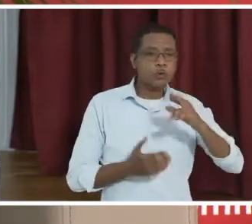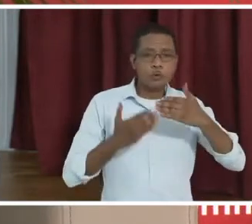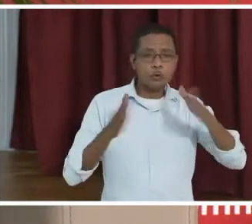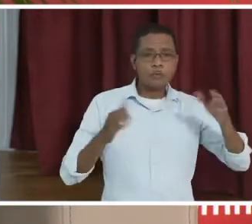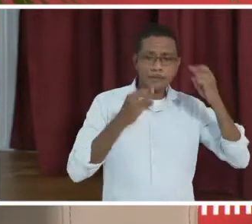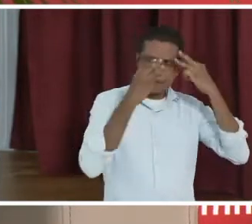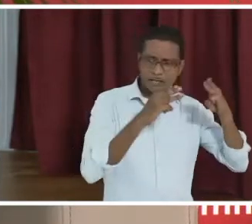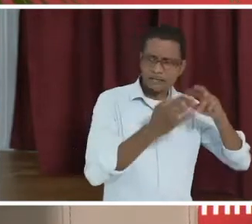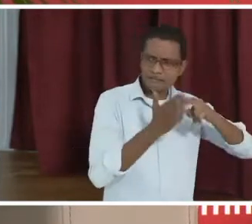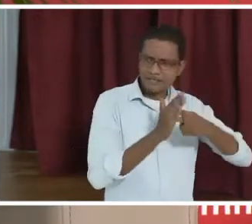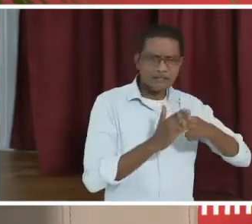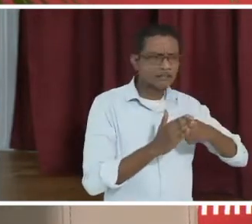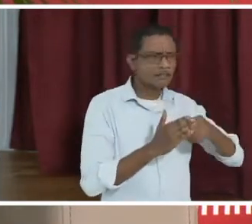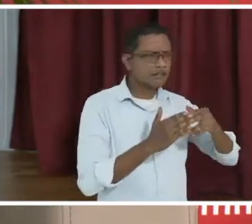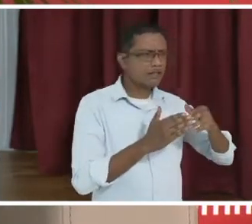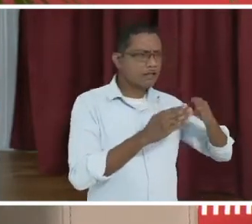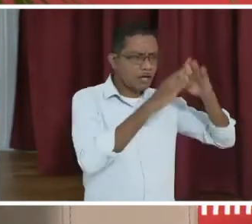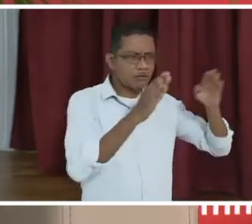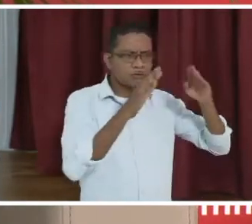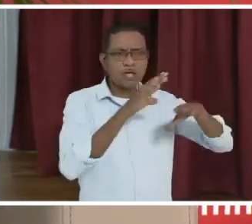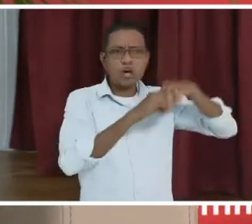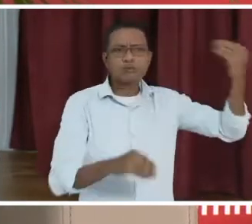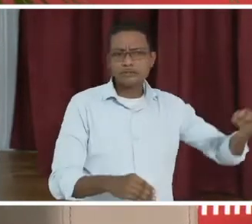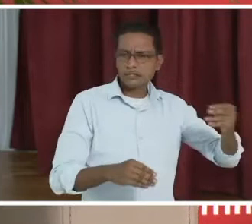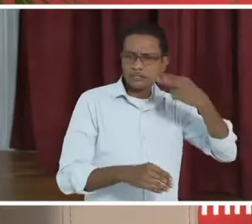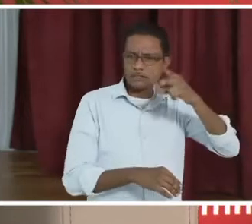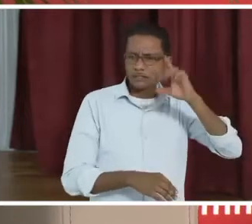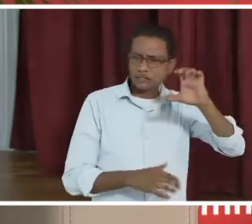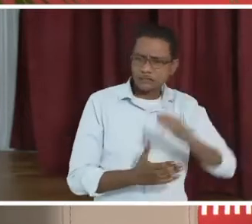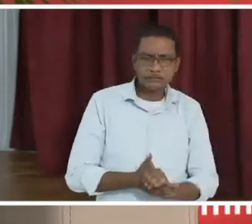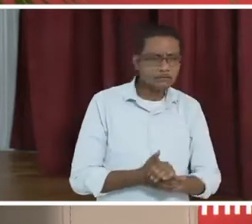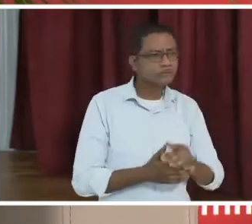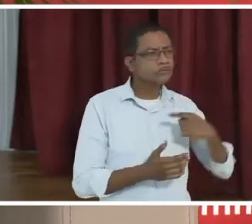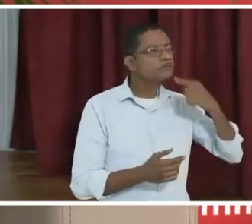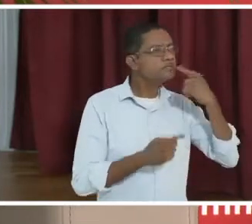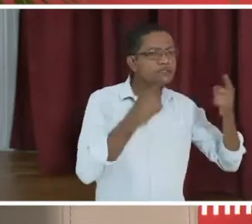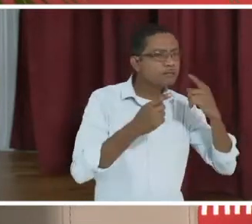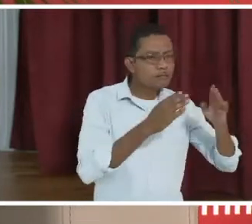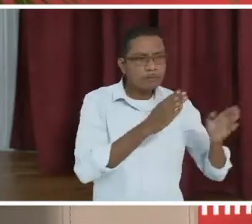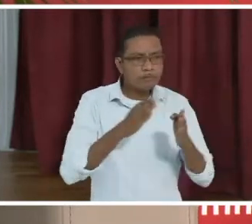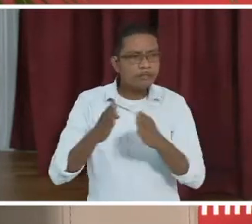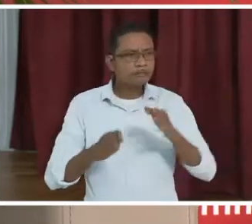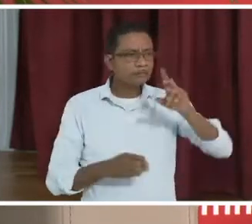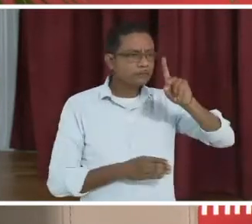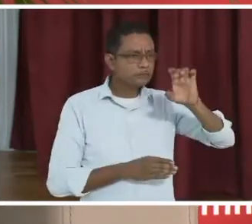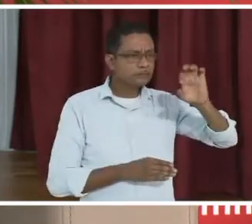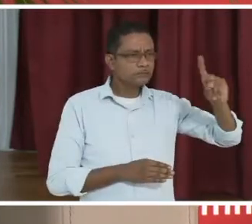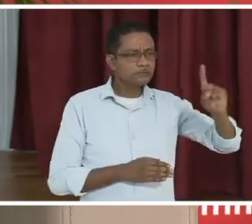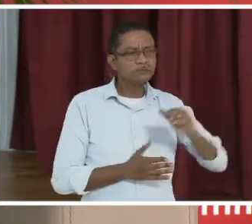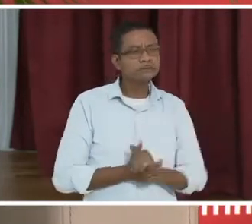outside of HEC. And further to which we tell them, listen, prepare the deeds. Rajiv will know at some